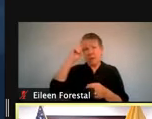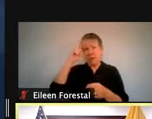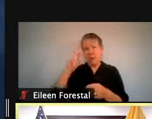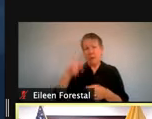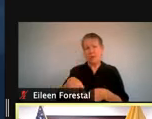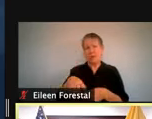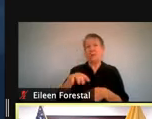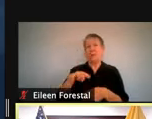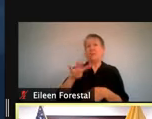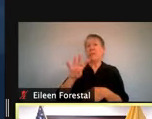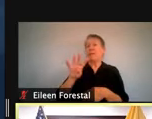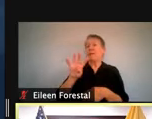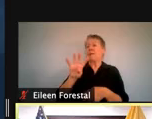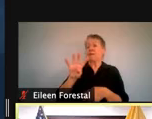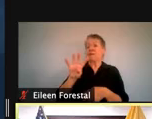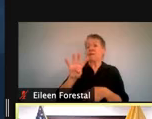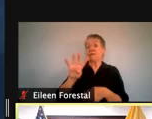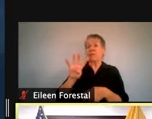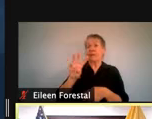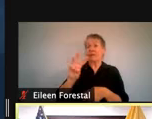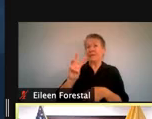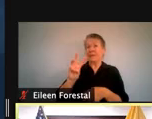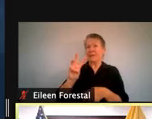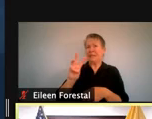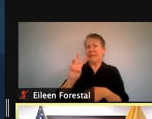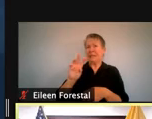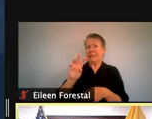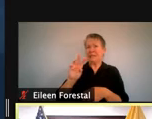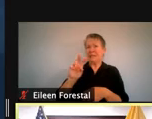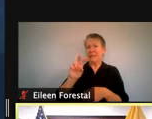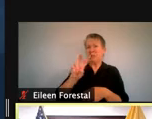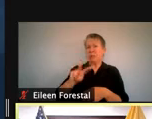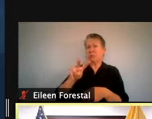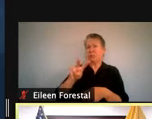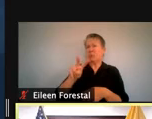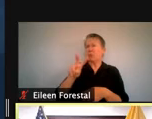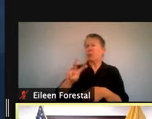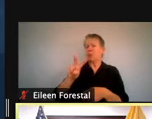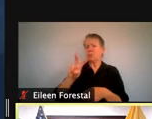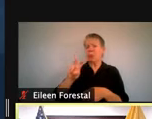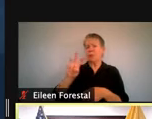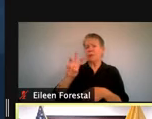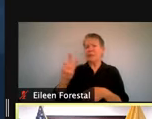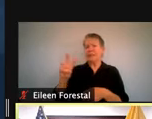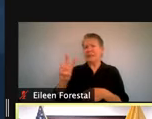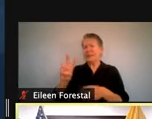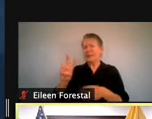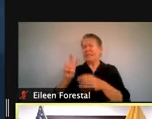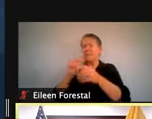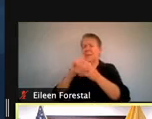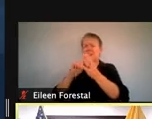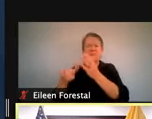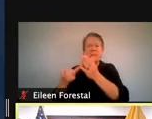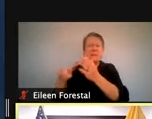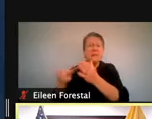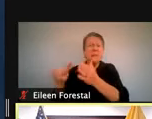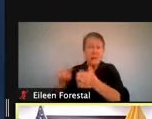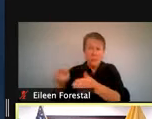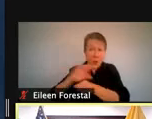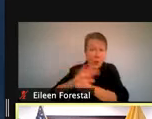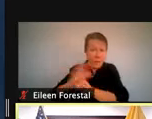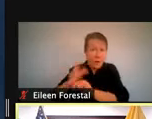positive and 226 persons under investigation awaiting the receipt of their test results. 217